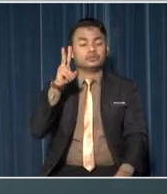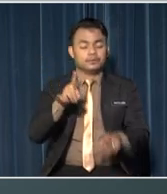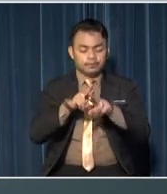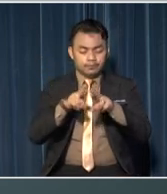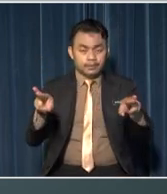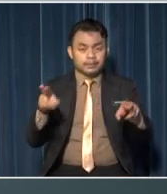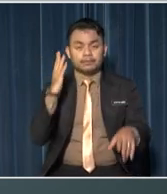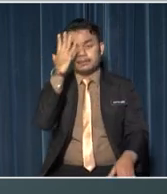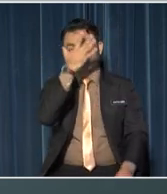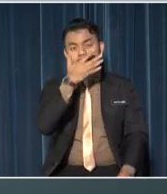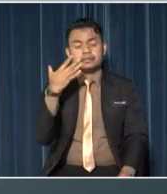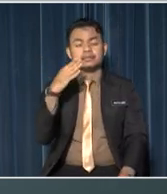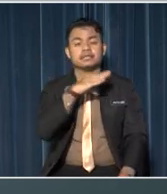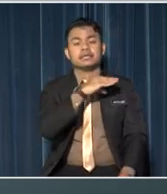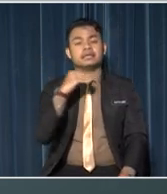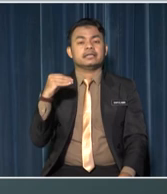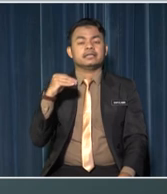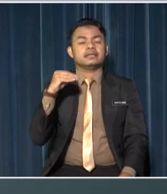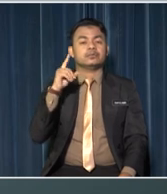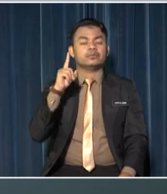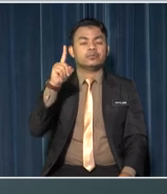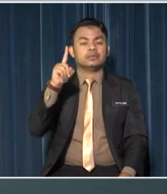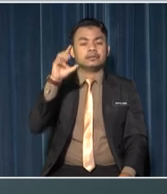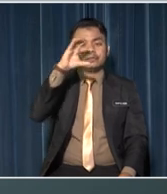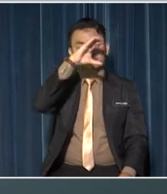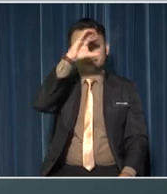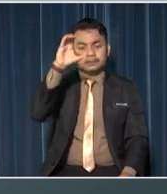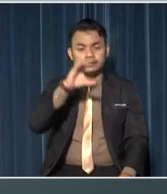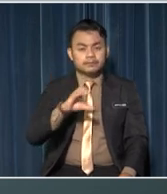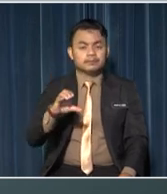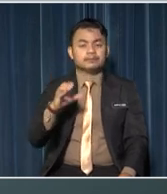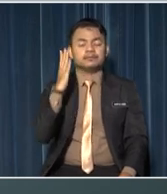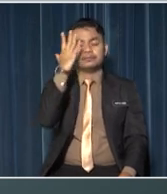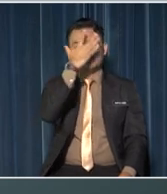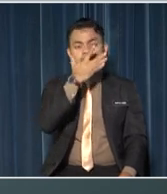faces and 1 curved face.